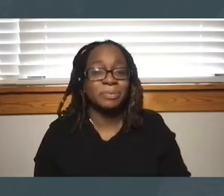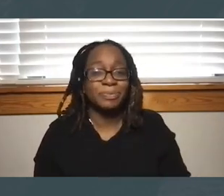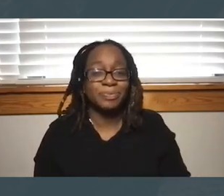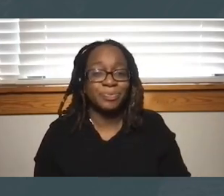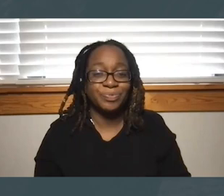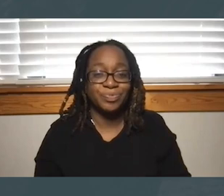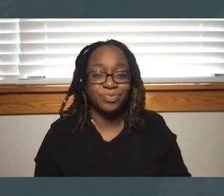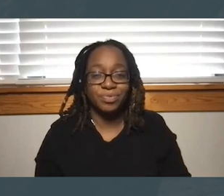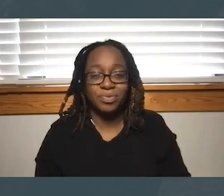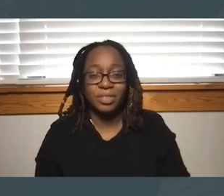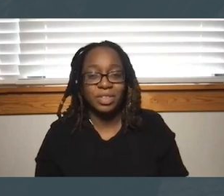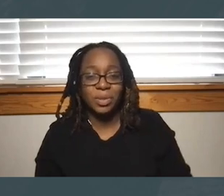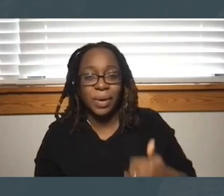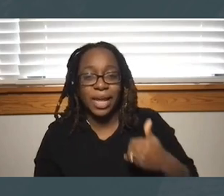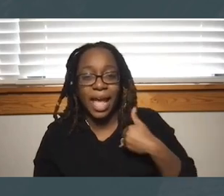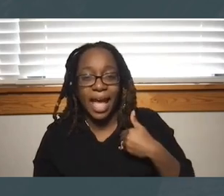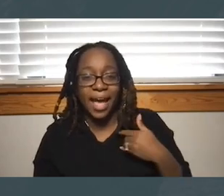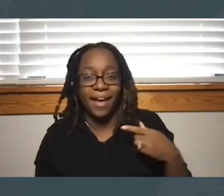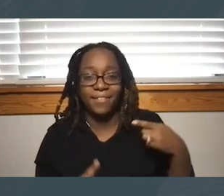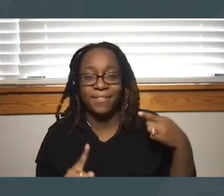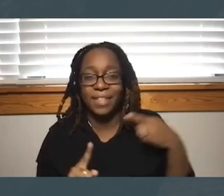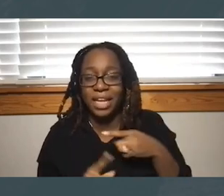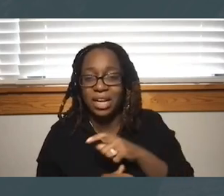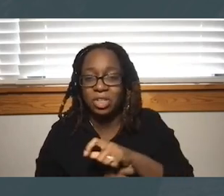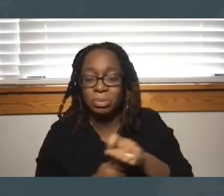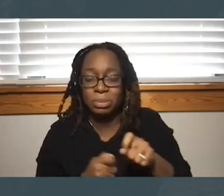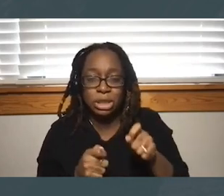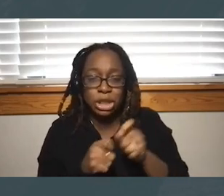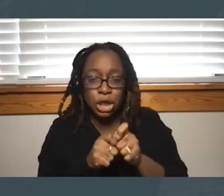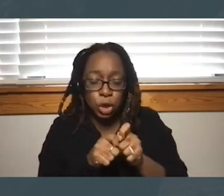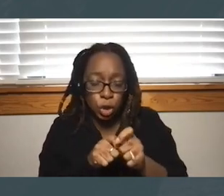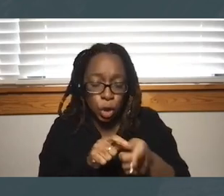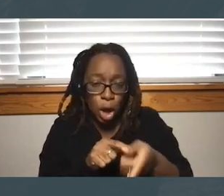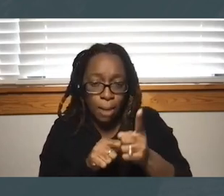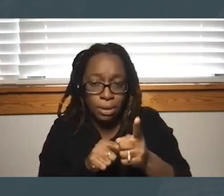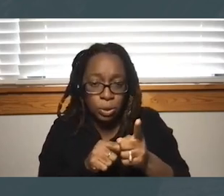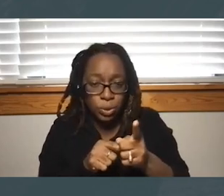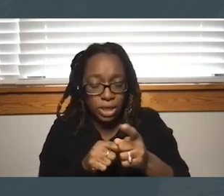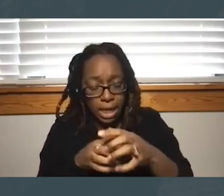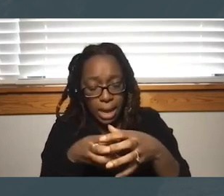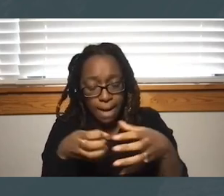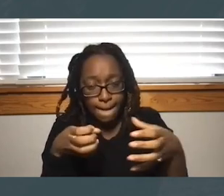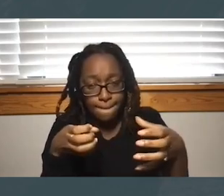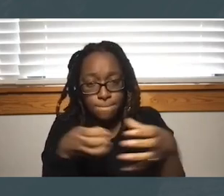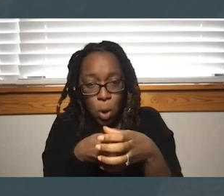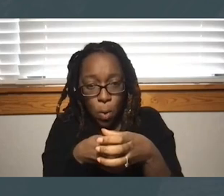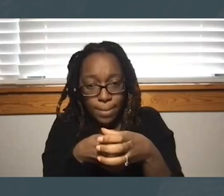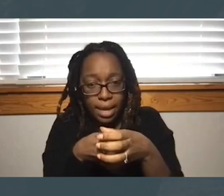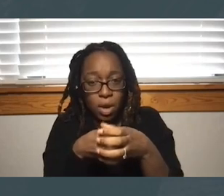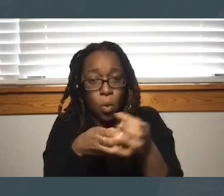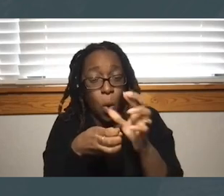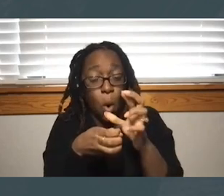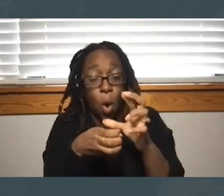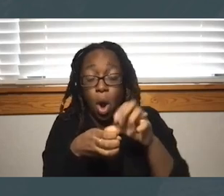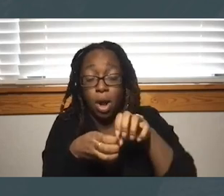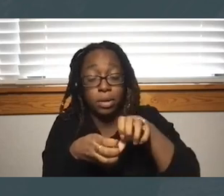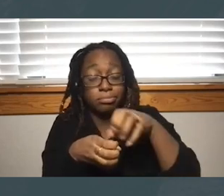this breach that is constitutive, and it seems that so much of diasporic writing, you